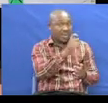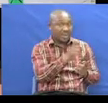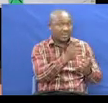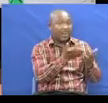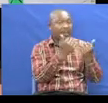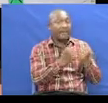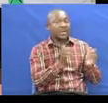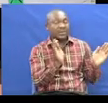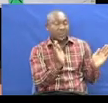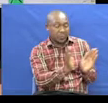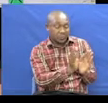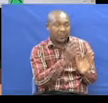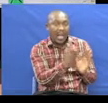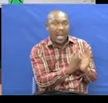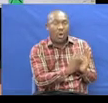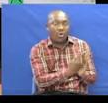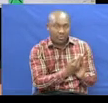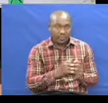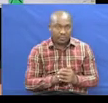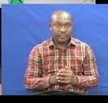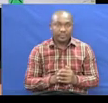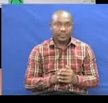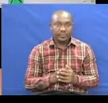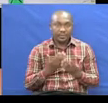already solved the equations.